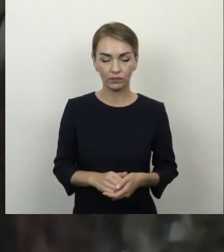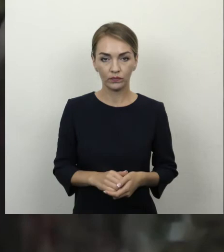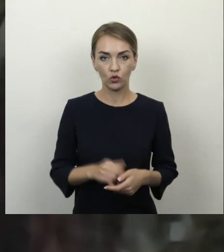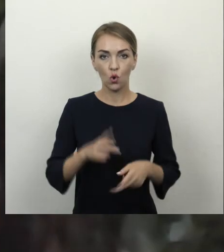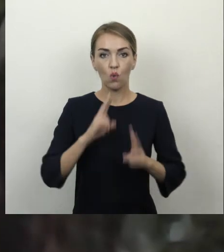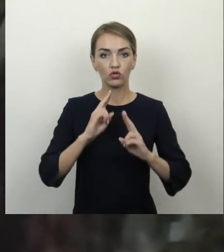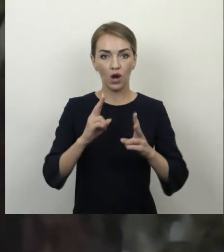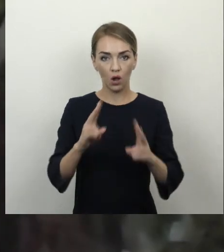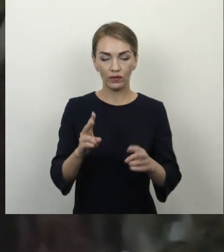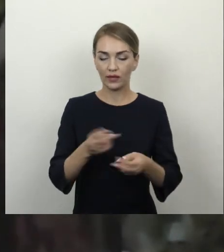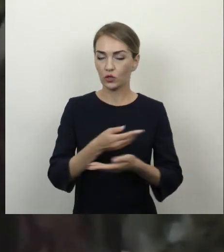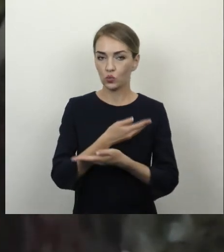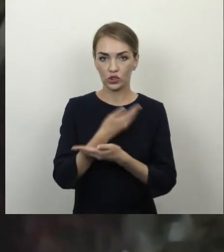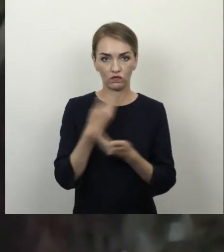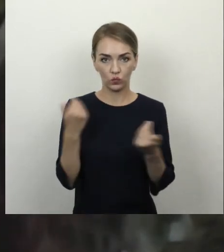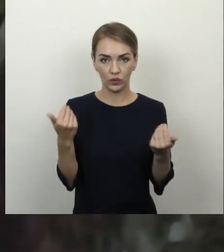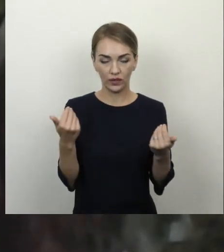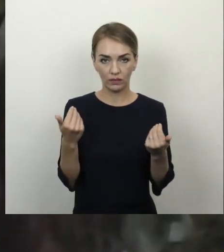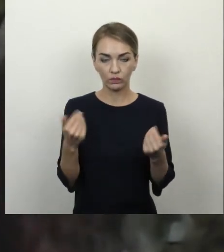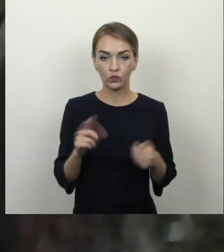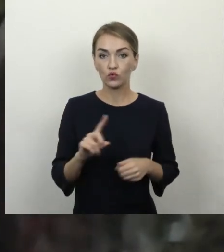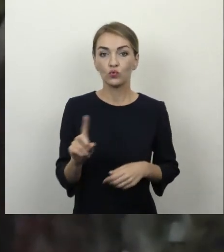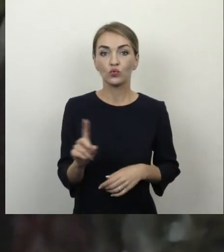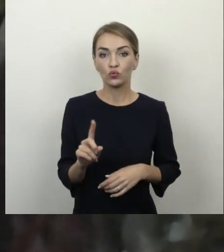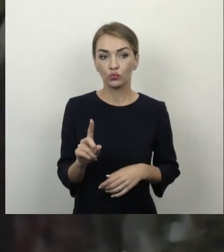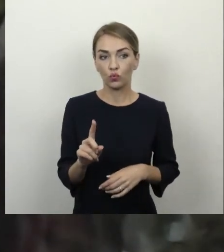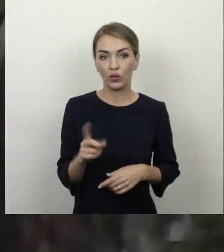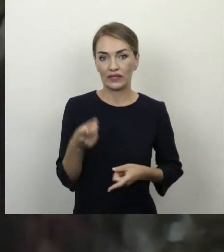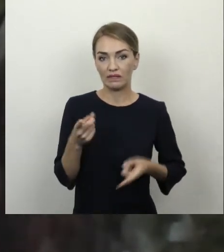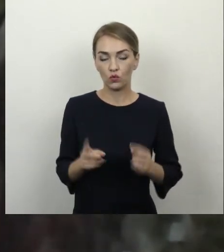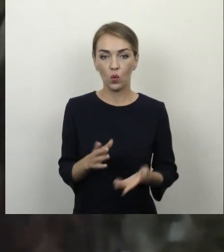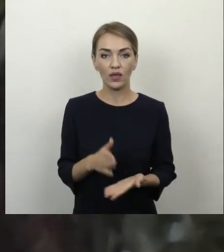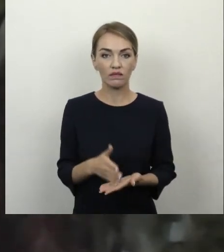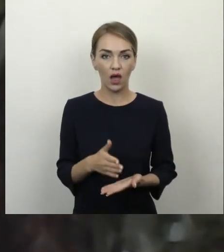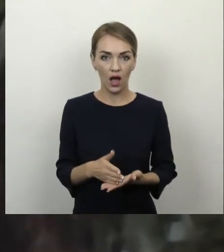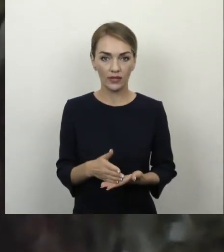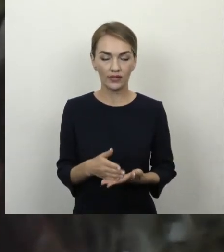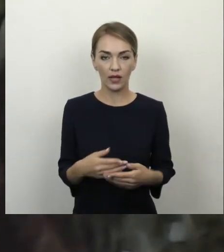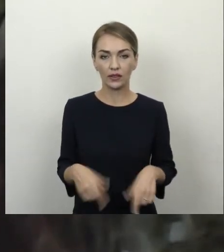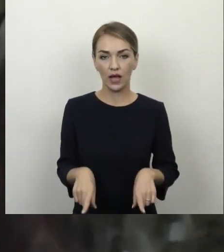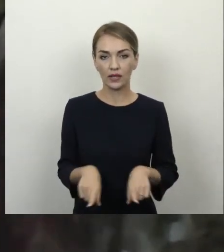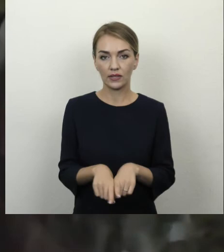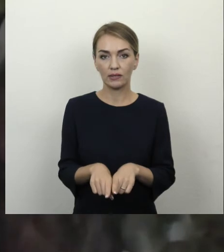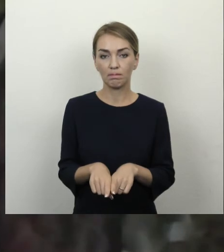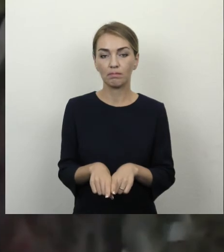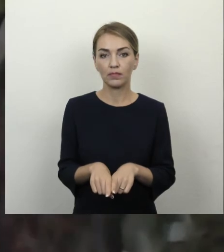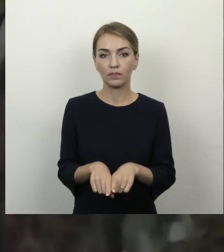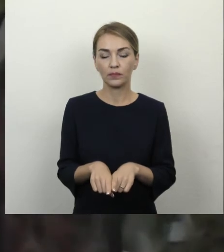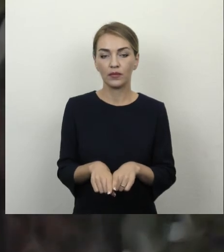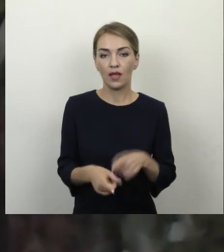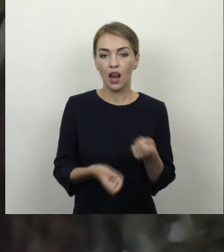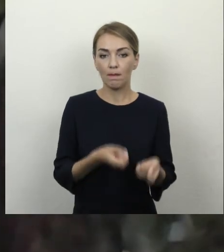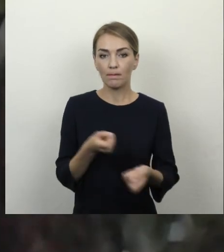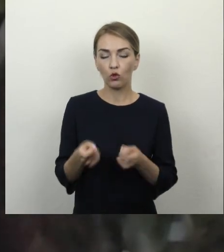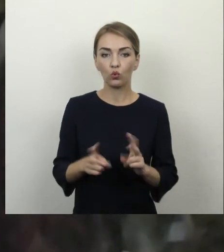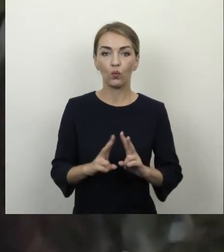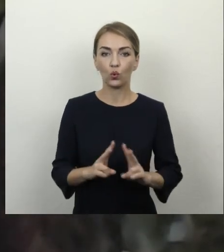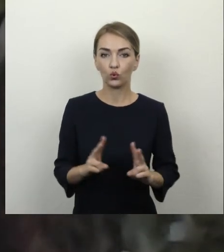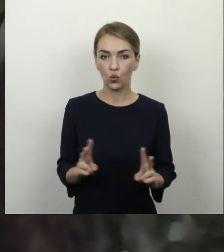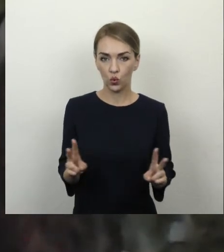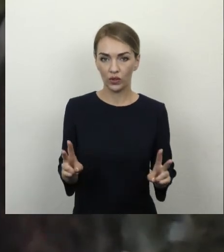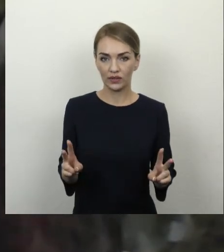post-election procedures of appeal are non-existent, which is an